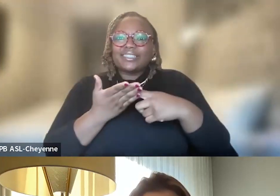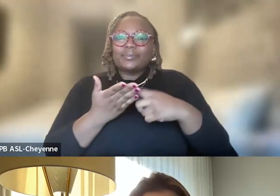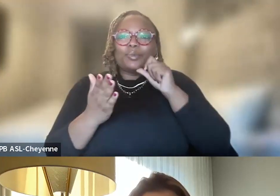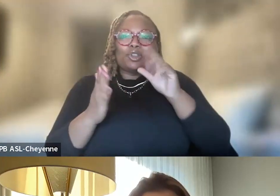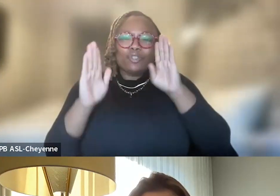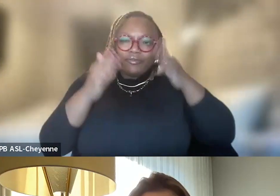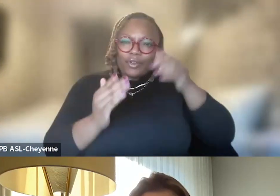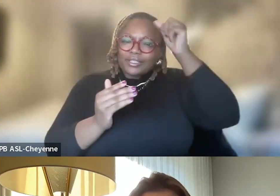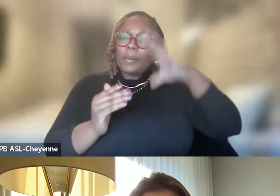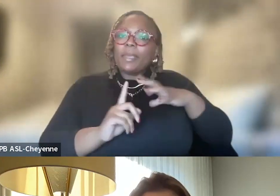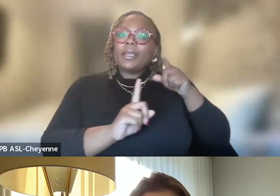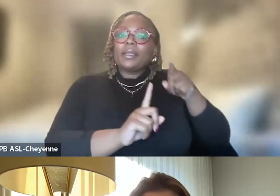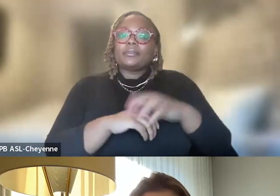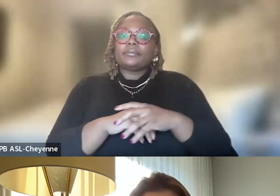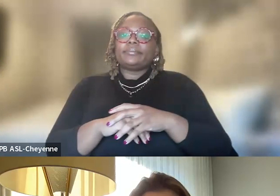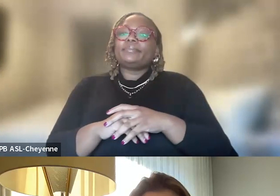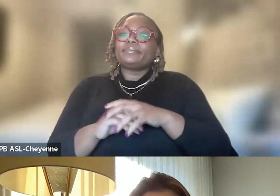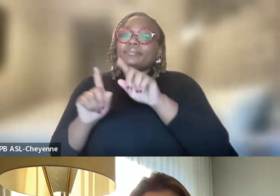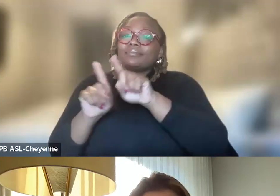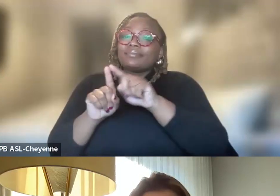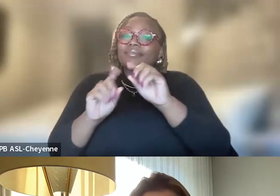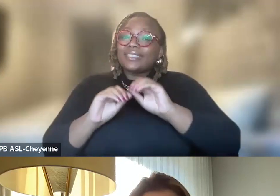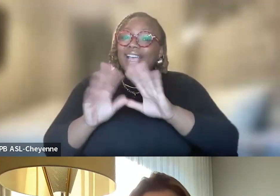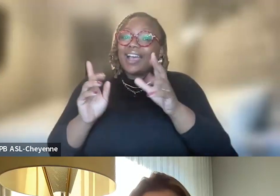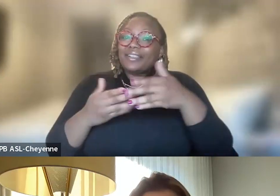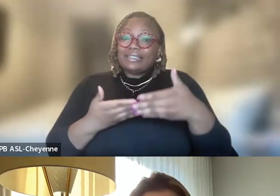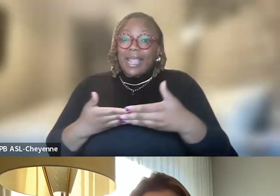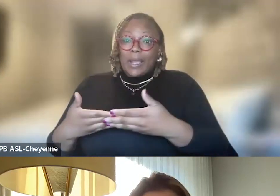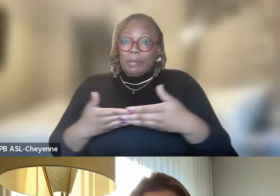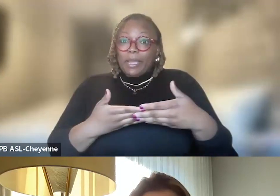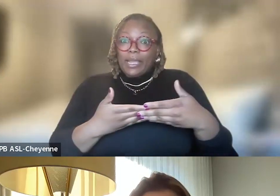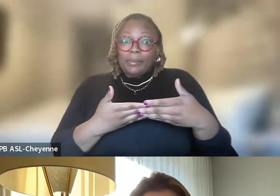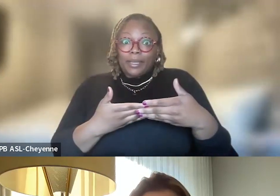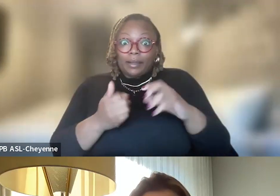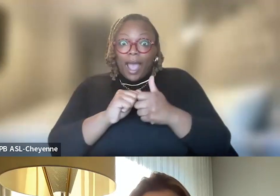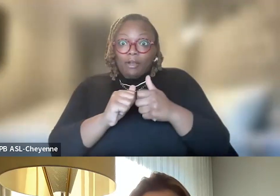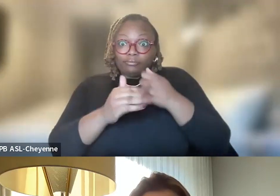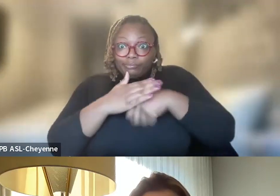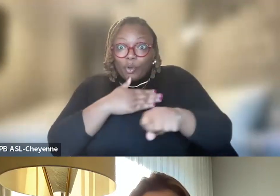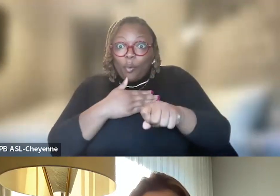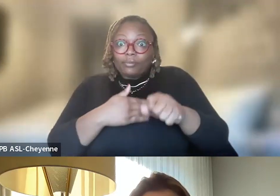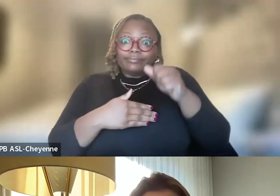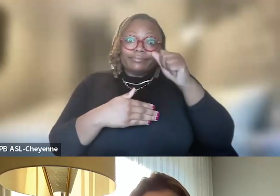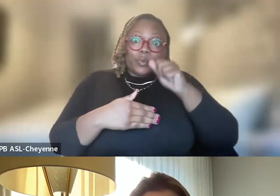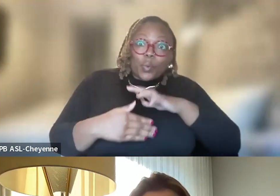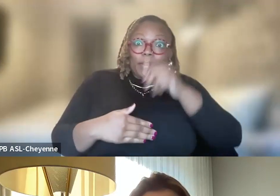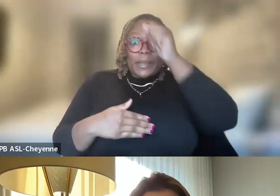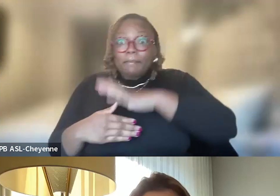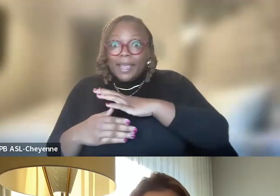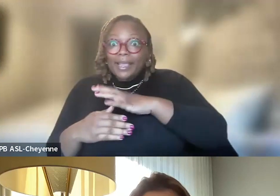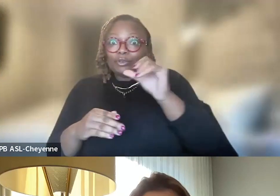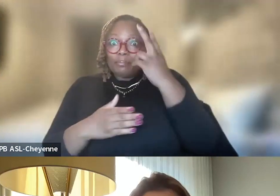Yeah, it's so obvious that like babies are made by a woman and a man. So it's like we have to talk with the